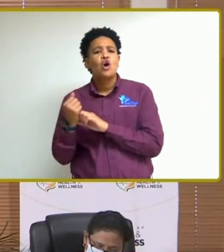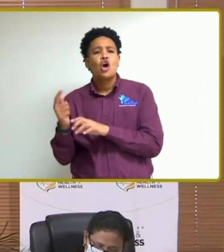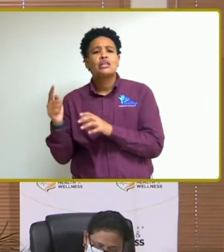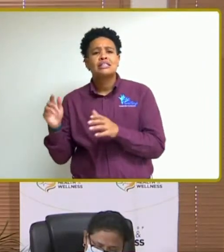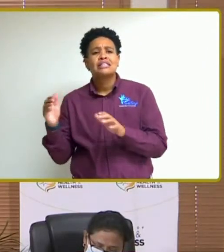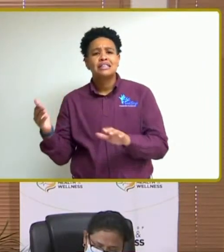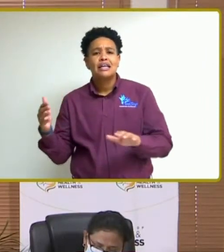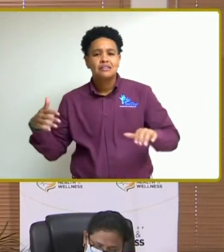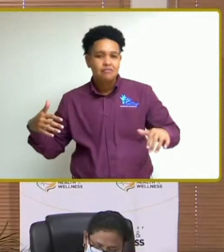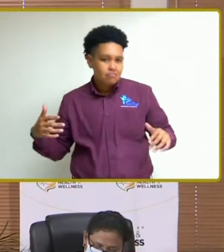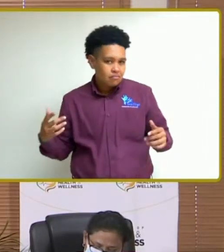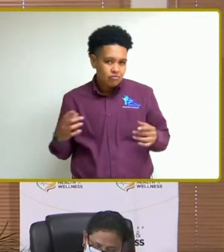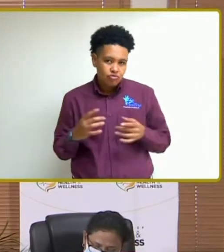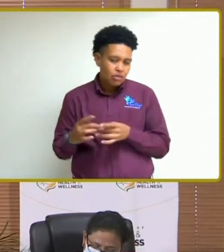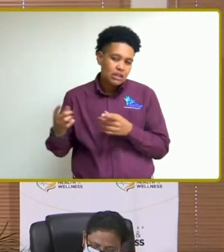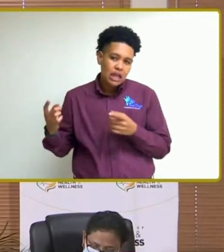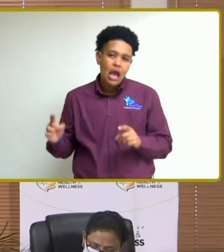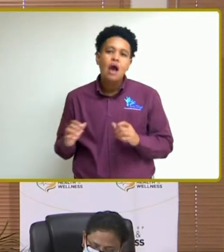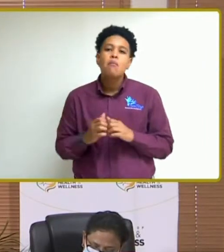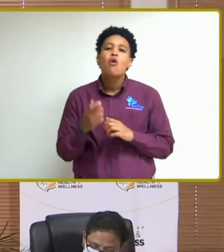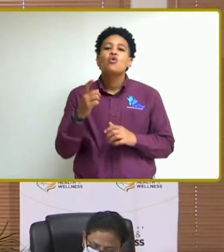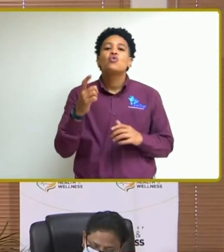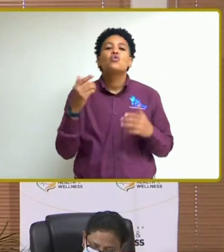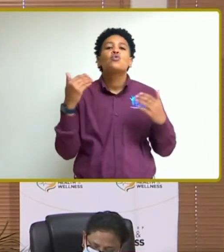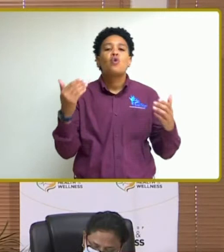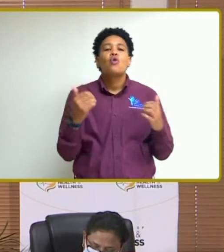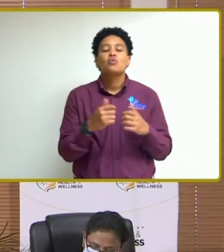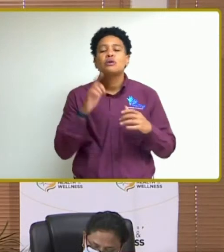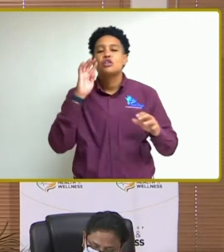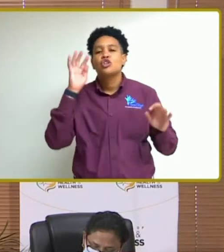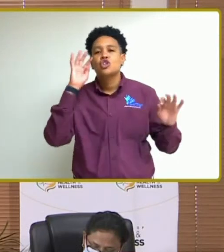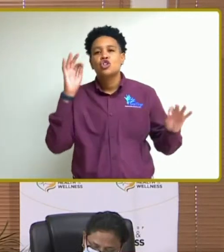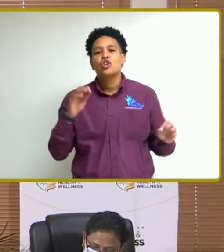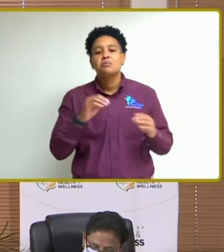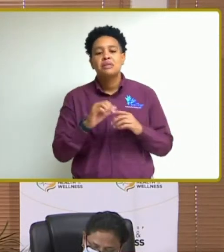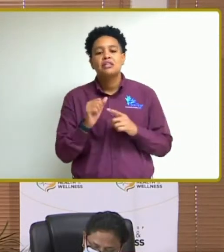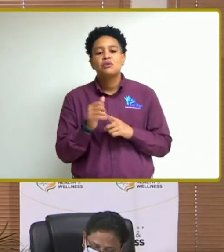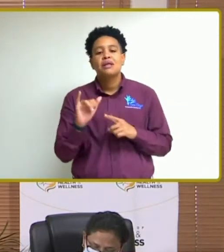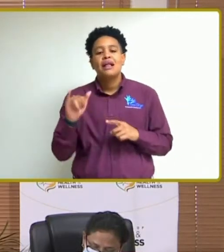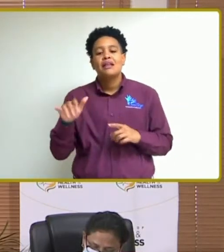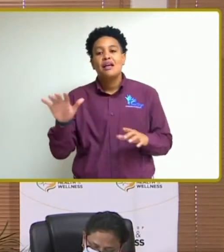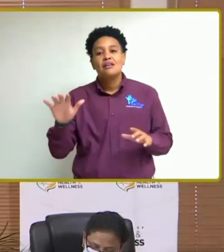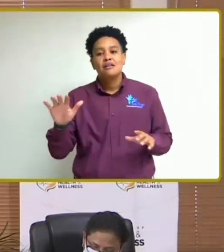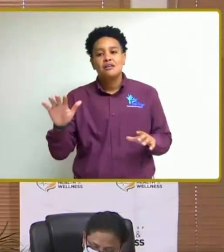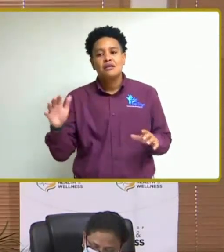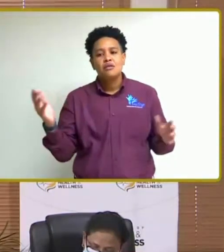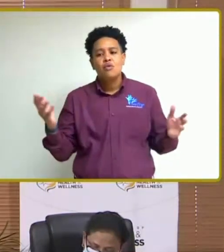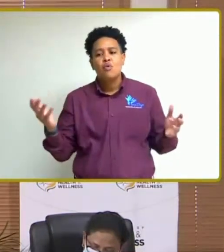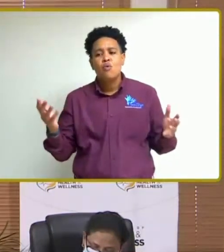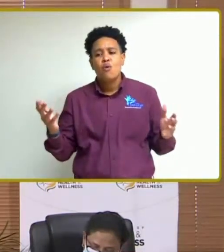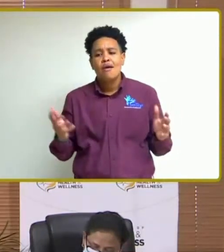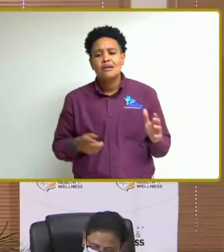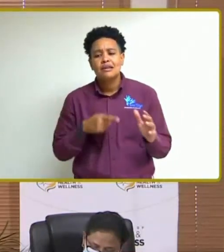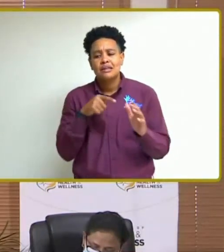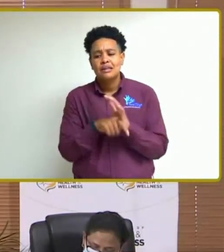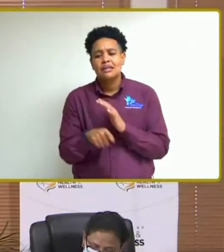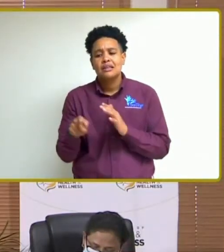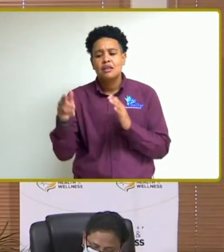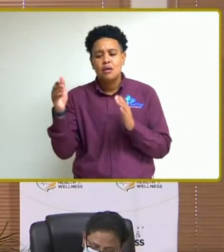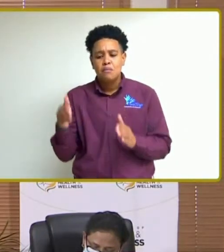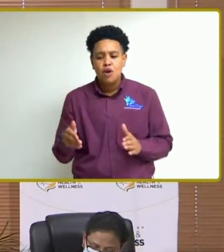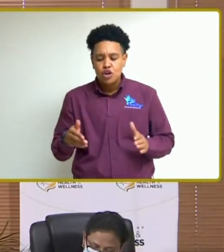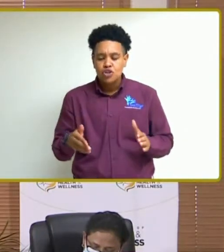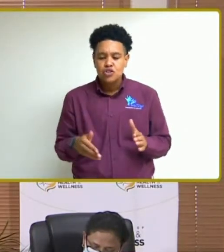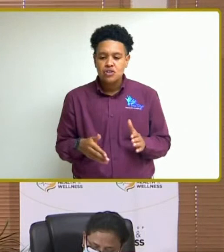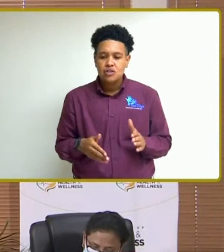as yet? And how do you go about determining in a situation like that what killed the